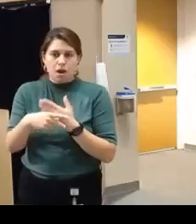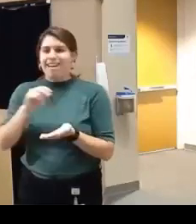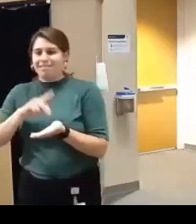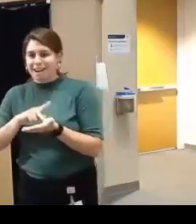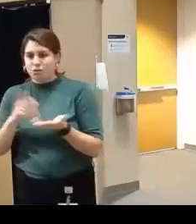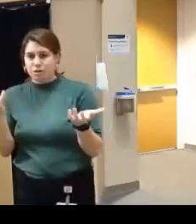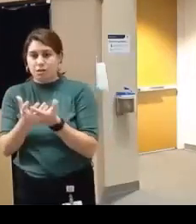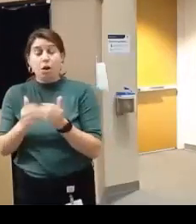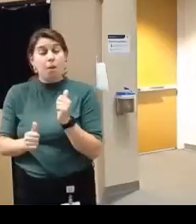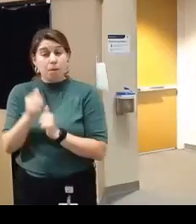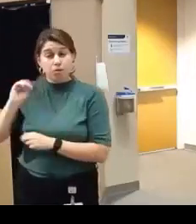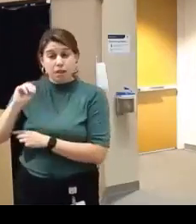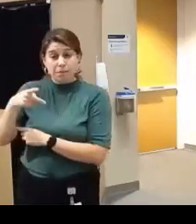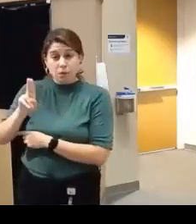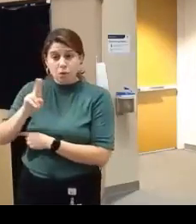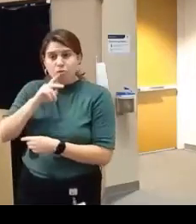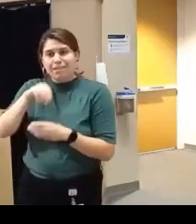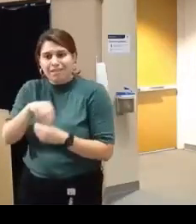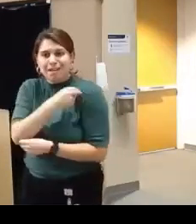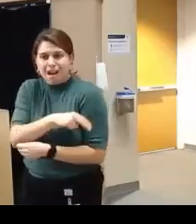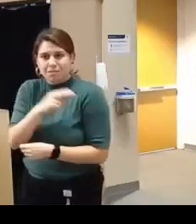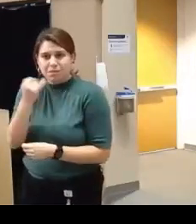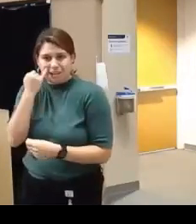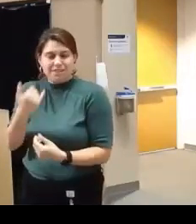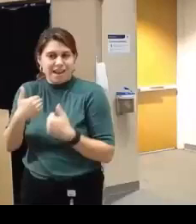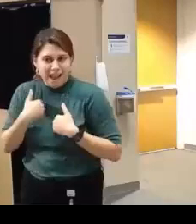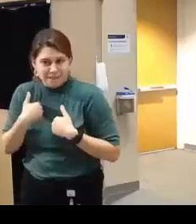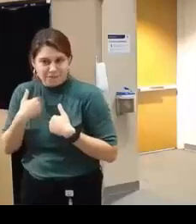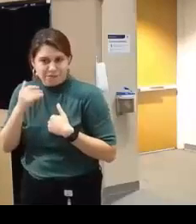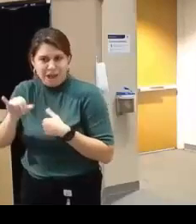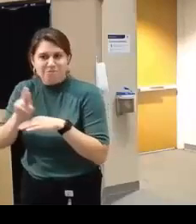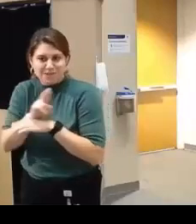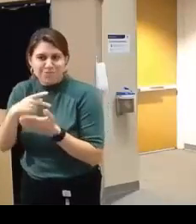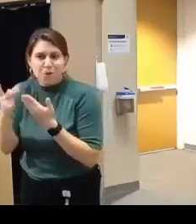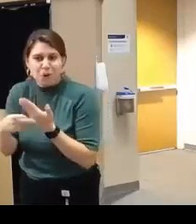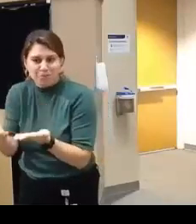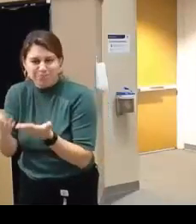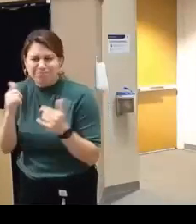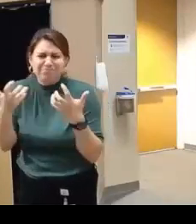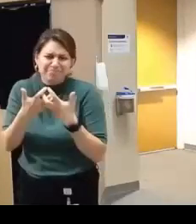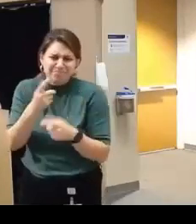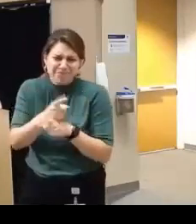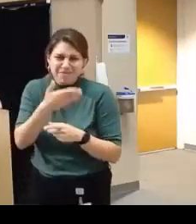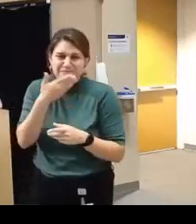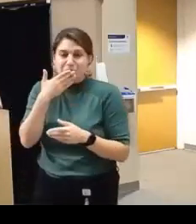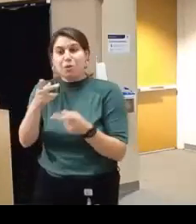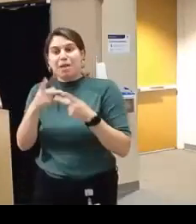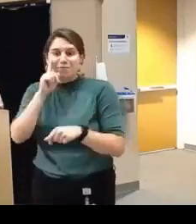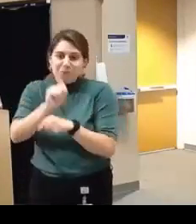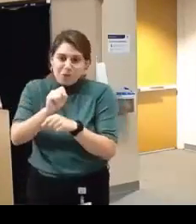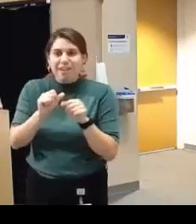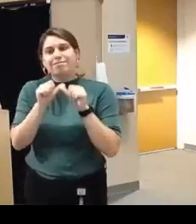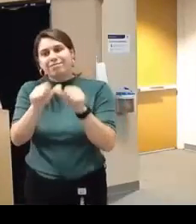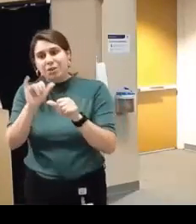And most of the med psych units are in fact in hospitals where those residency programs exist. Makes sense, right? Great place for them to work, and they